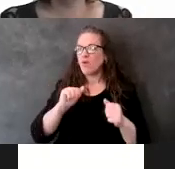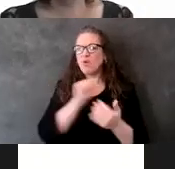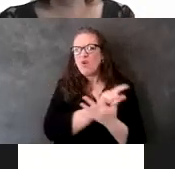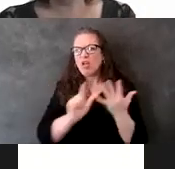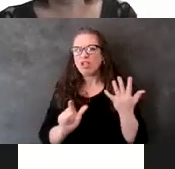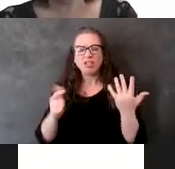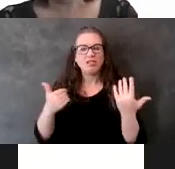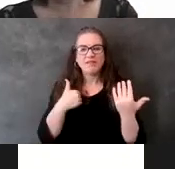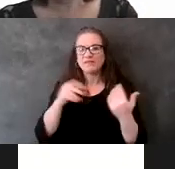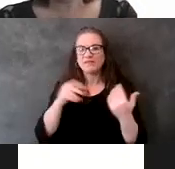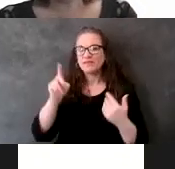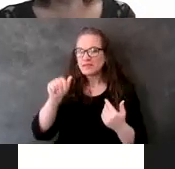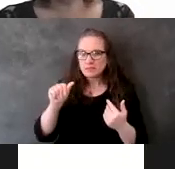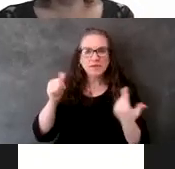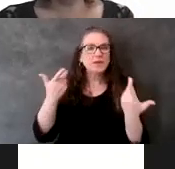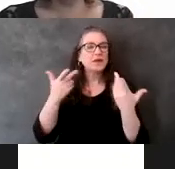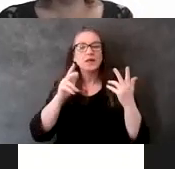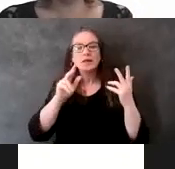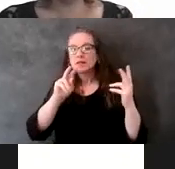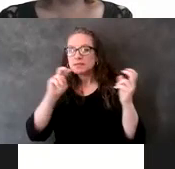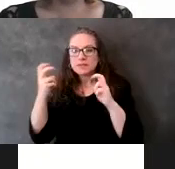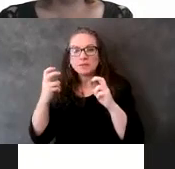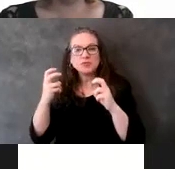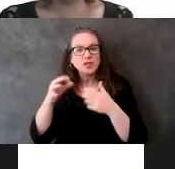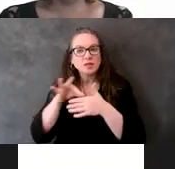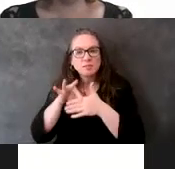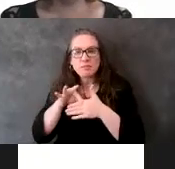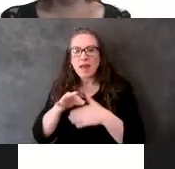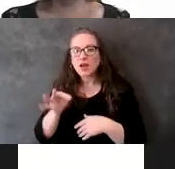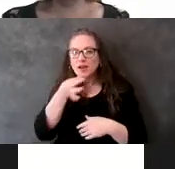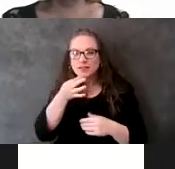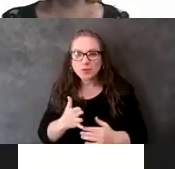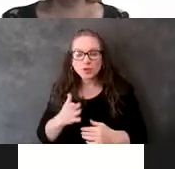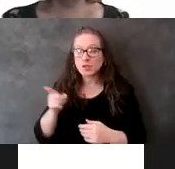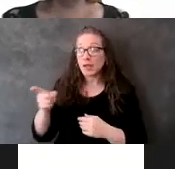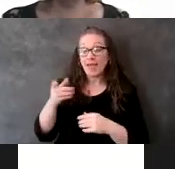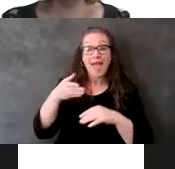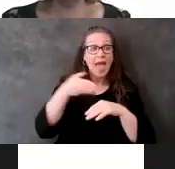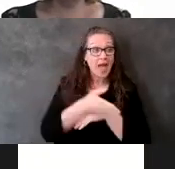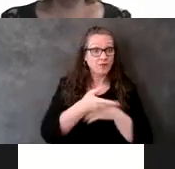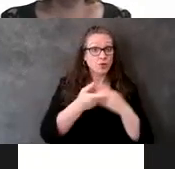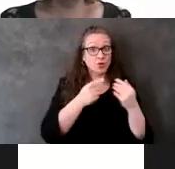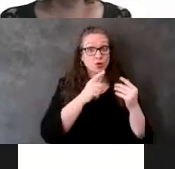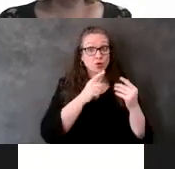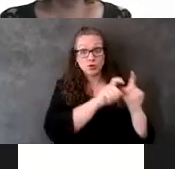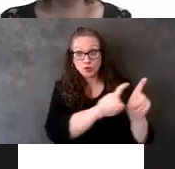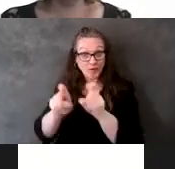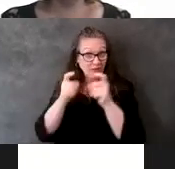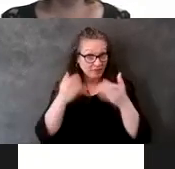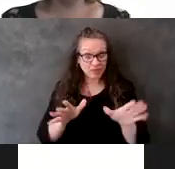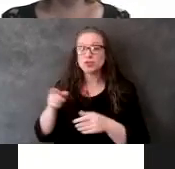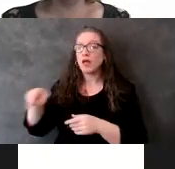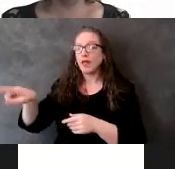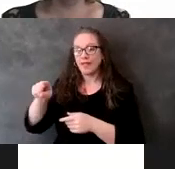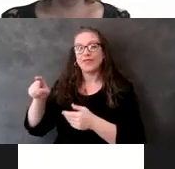matter expertise who helped us walk through some of the data after we had gone through and